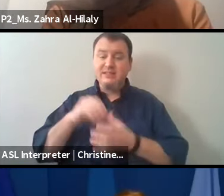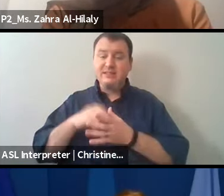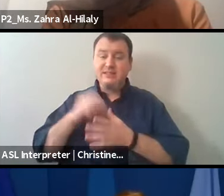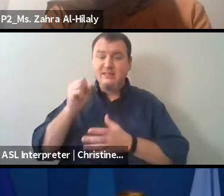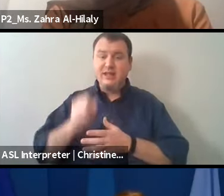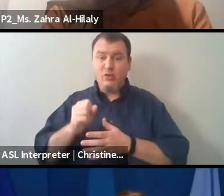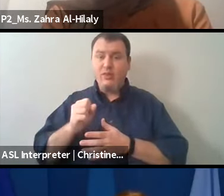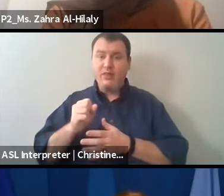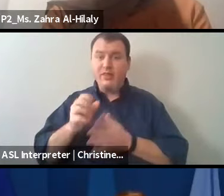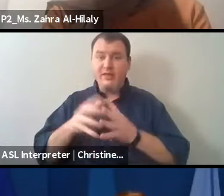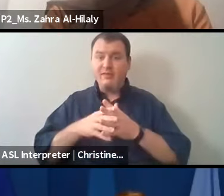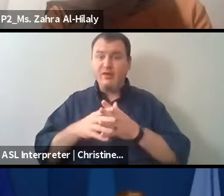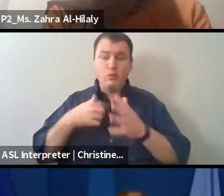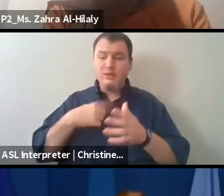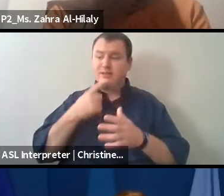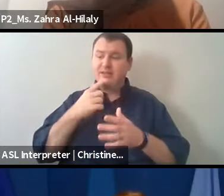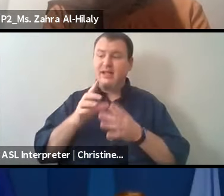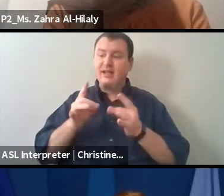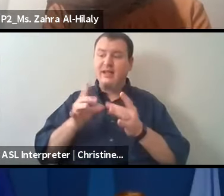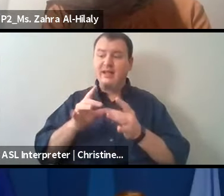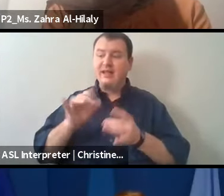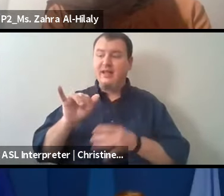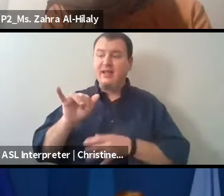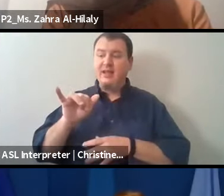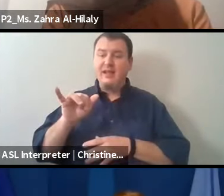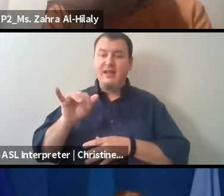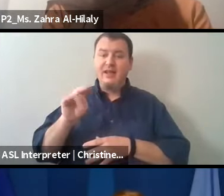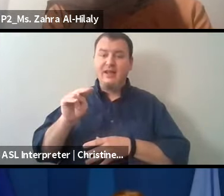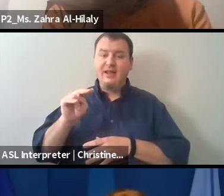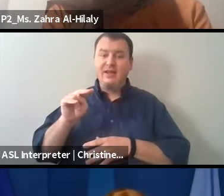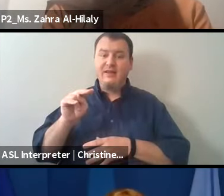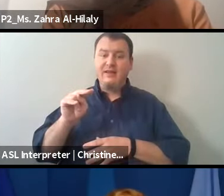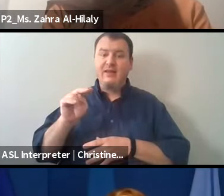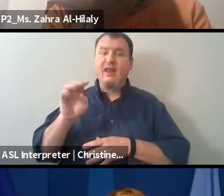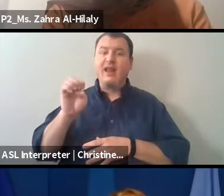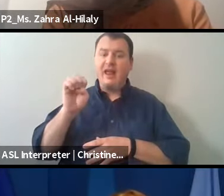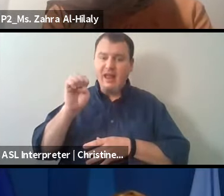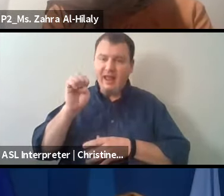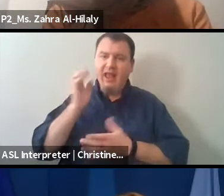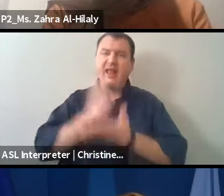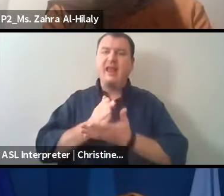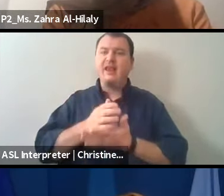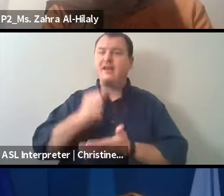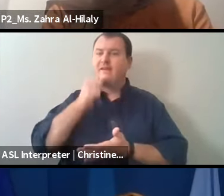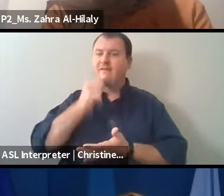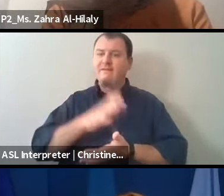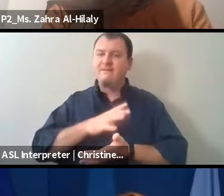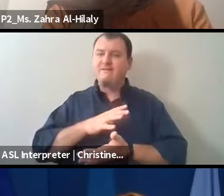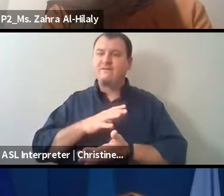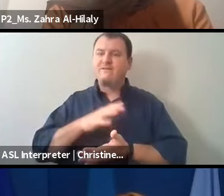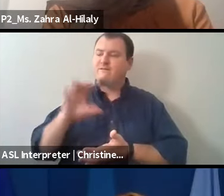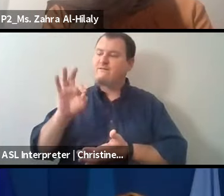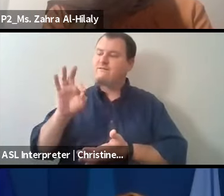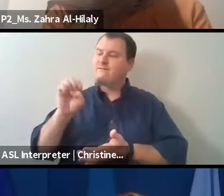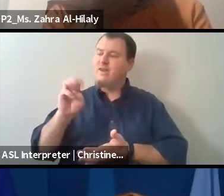and femicide, because COVID showed us